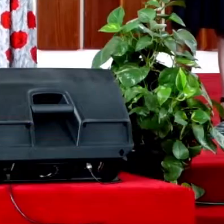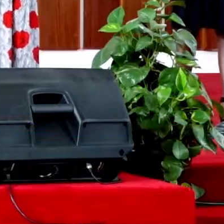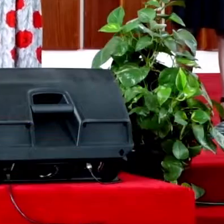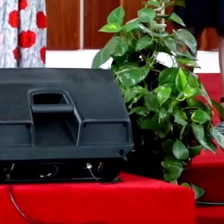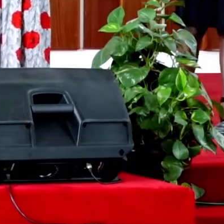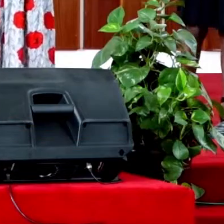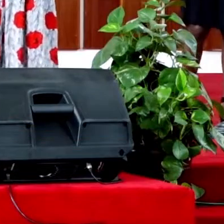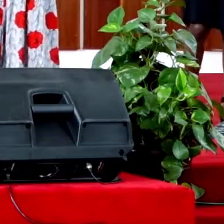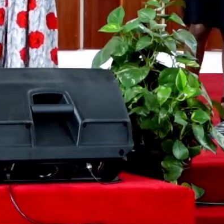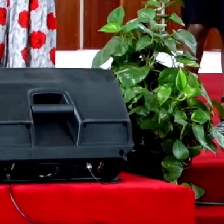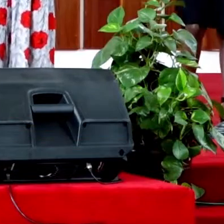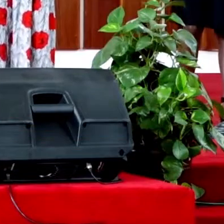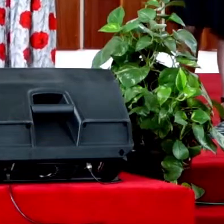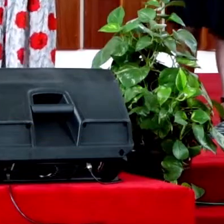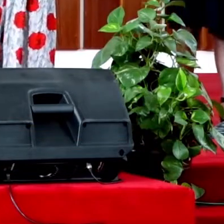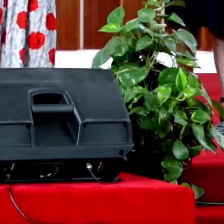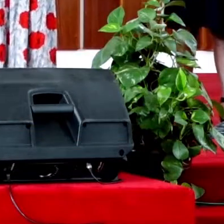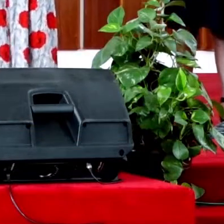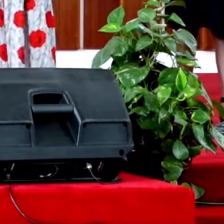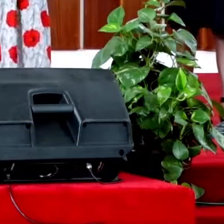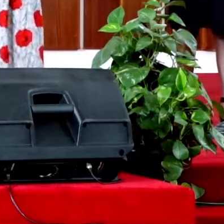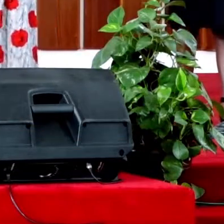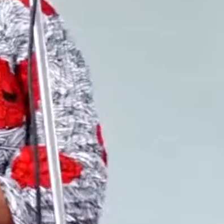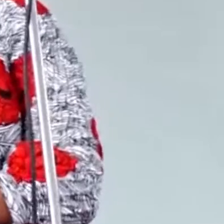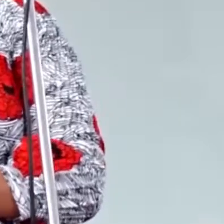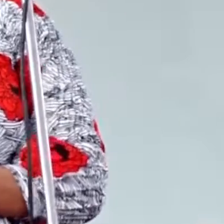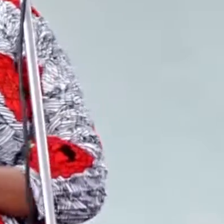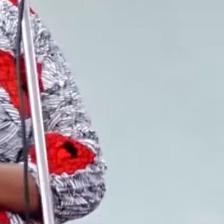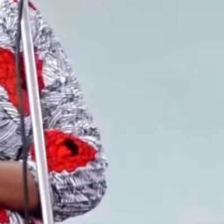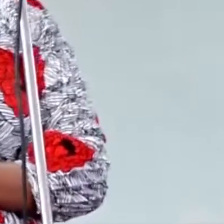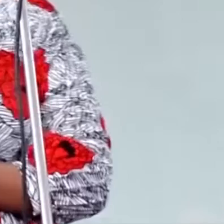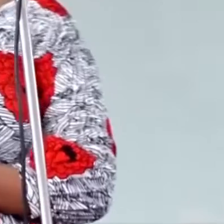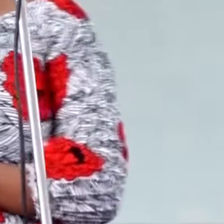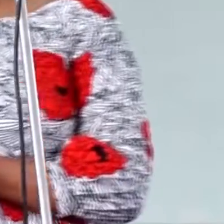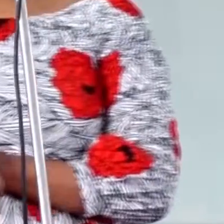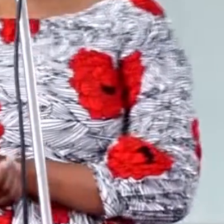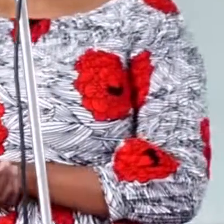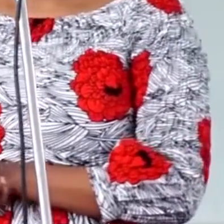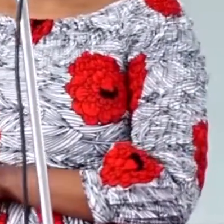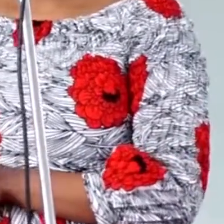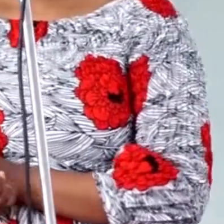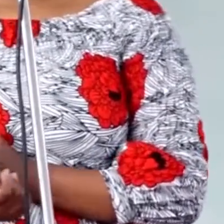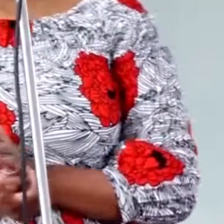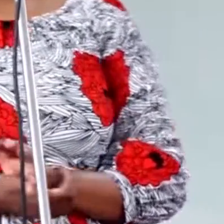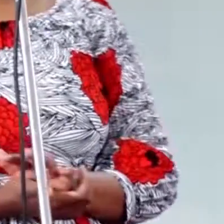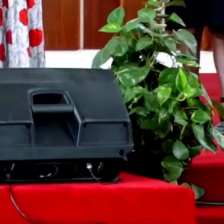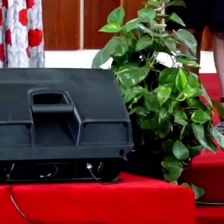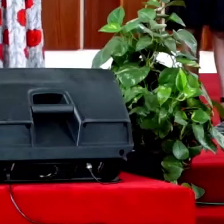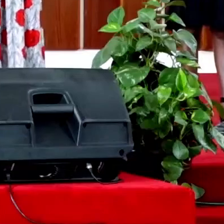We are going to praise the Lord. So why don't you take your small girls and let them join us so that we can praise